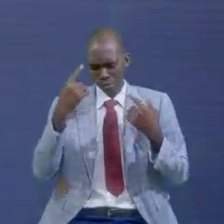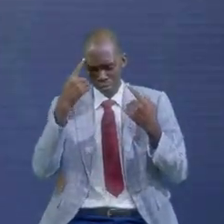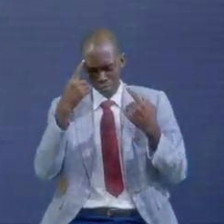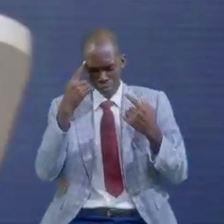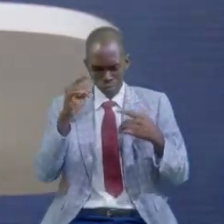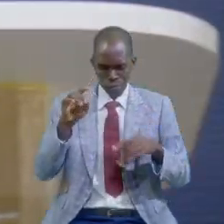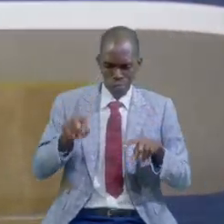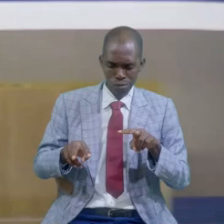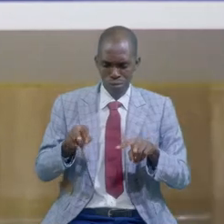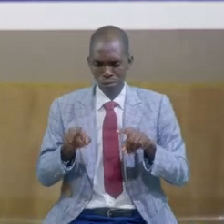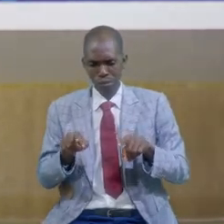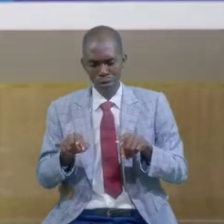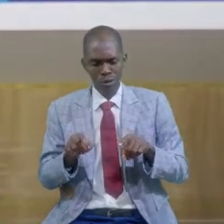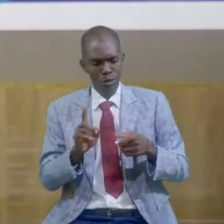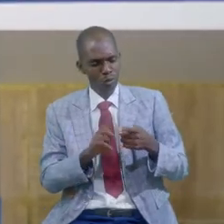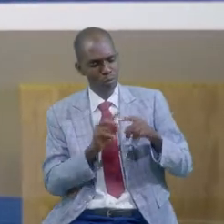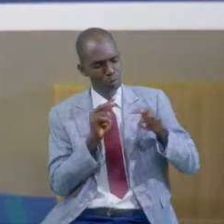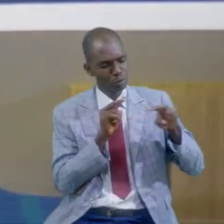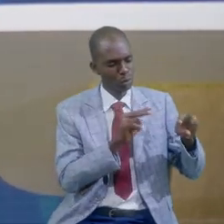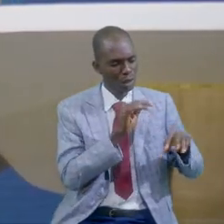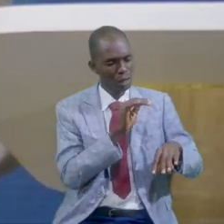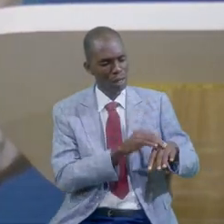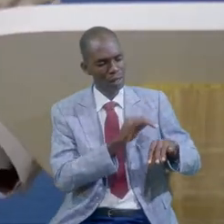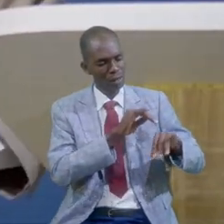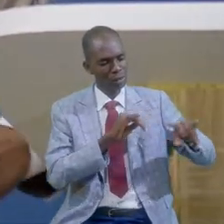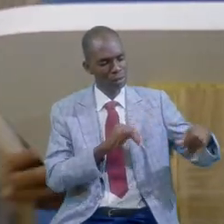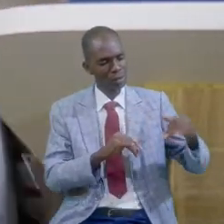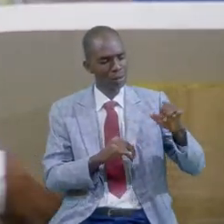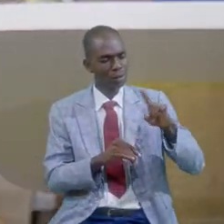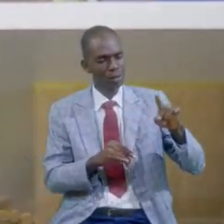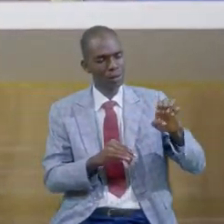look at Jezebel bigger than Jehovah,